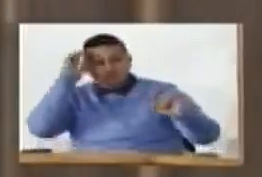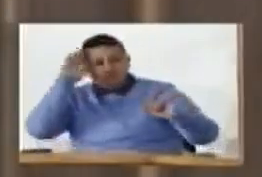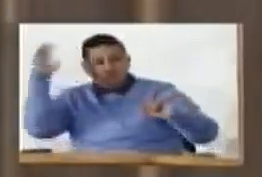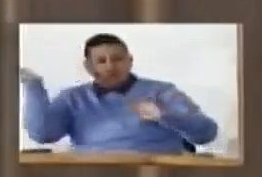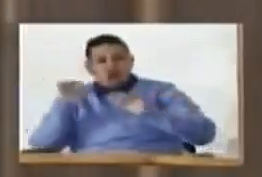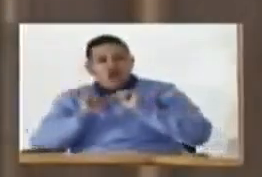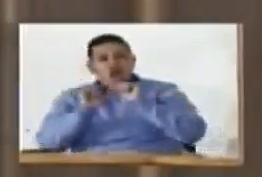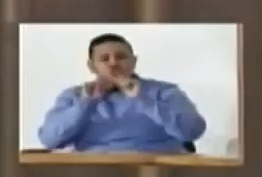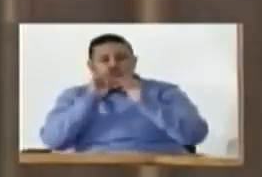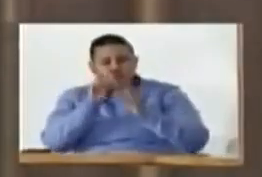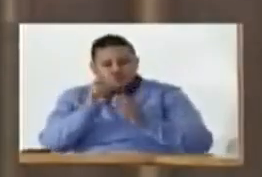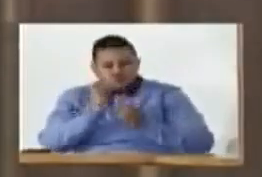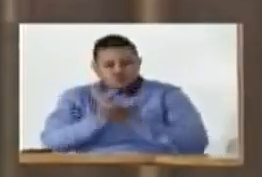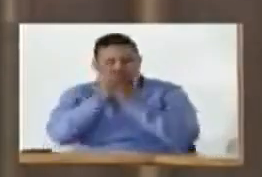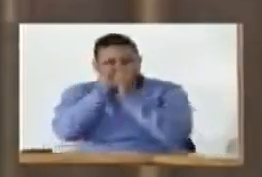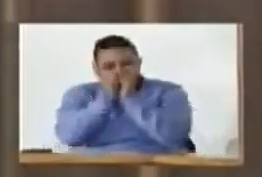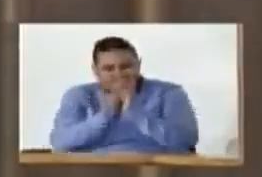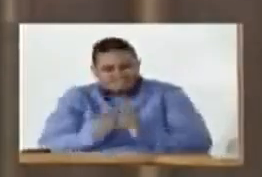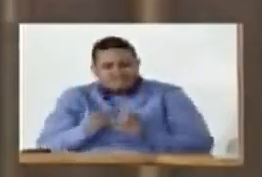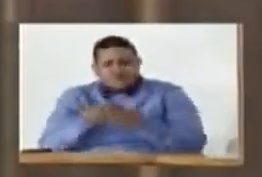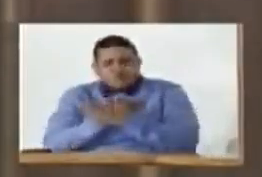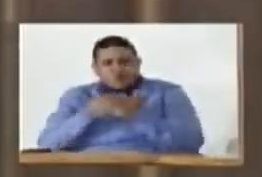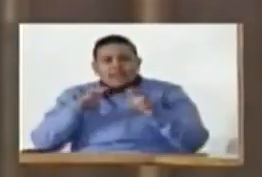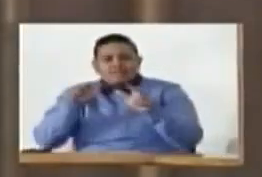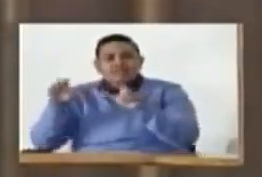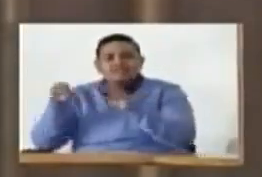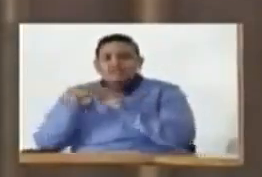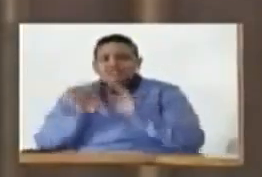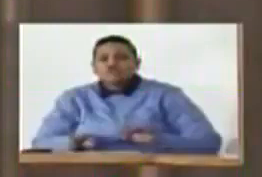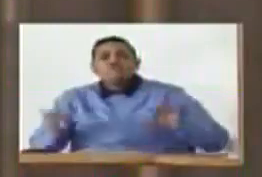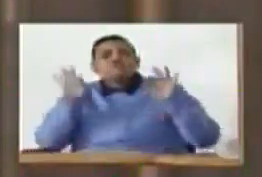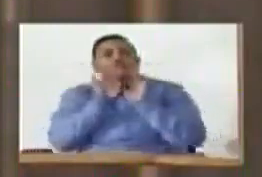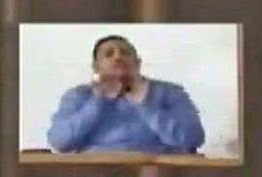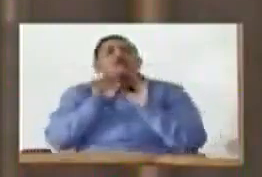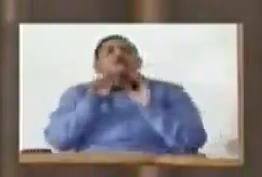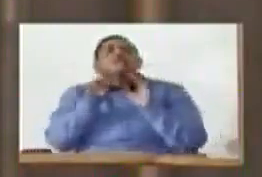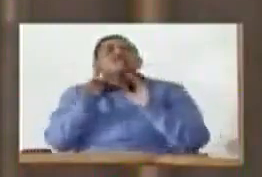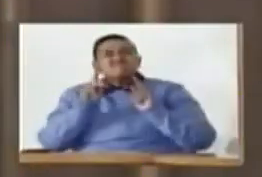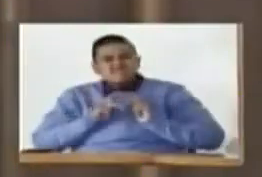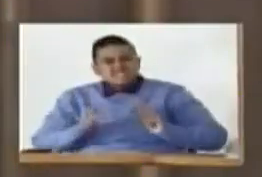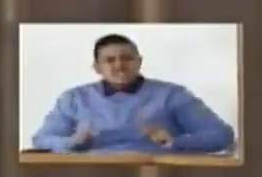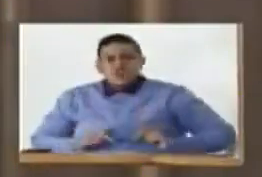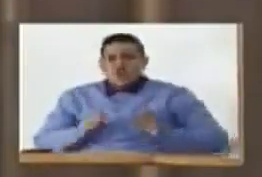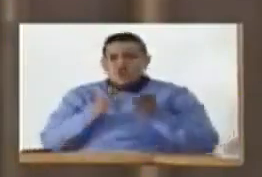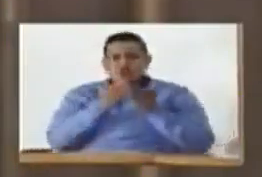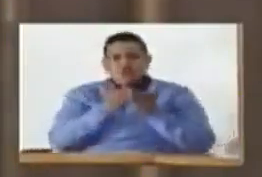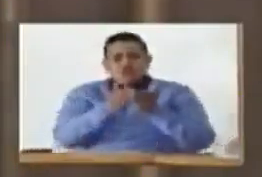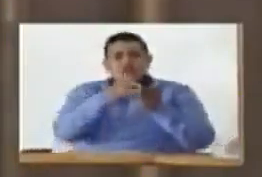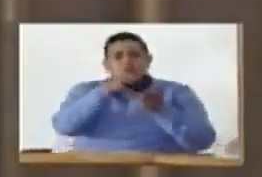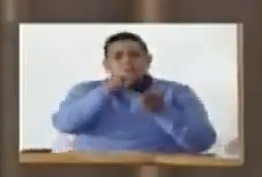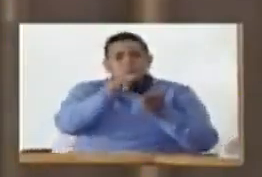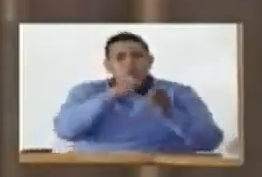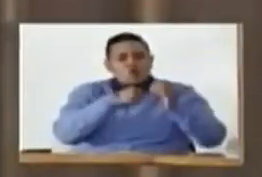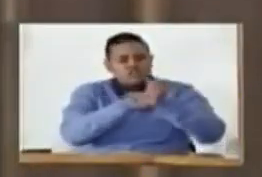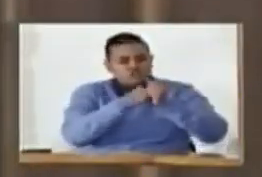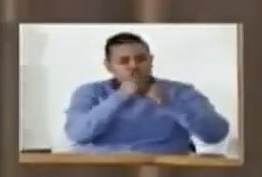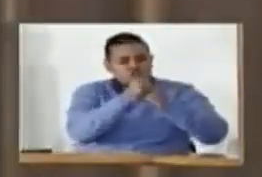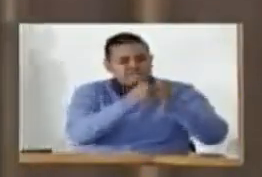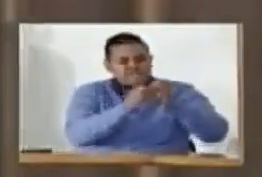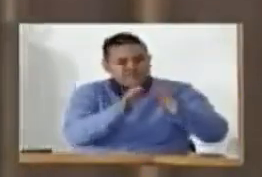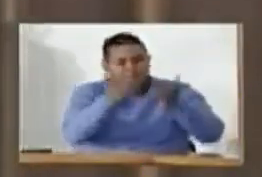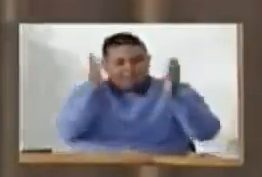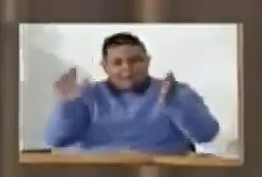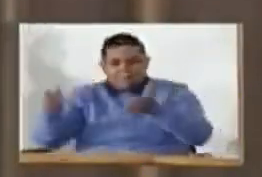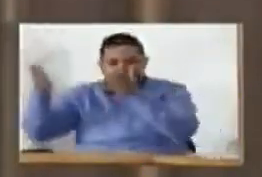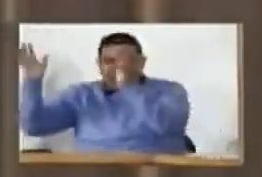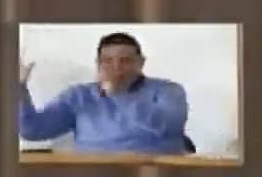to rehabilitate and make new investments in critical physical court infrastructure and new technologies to